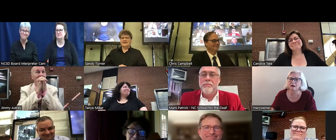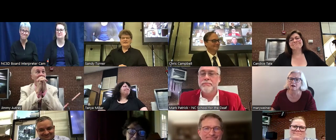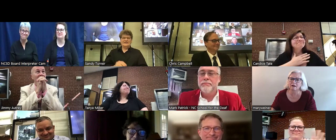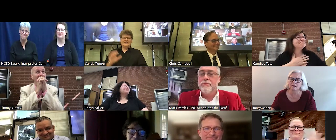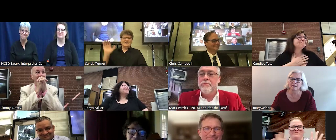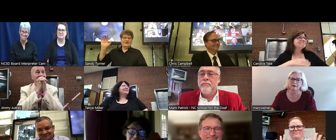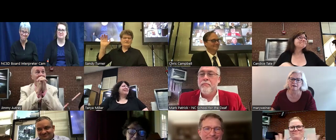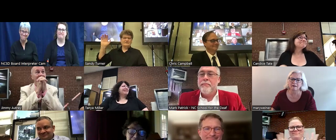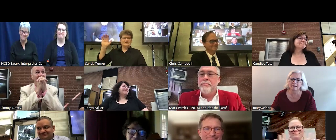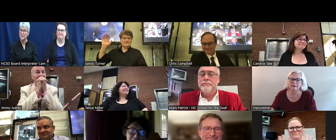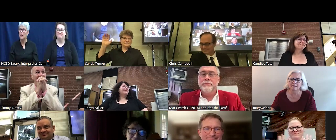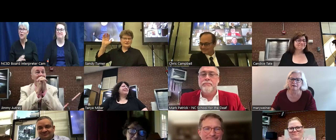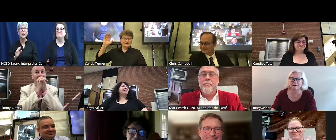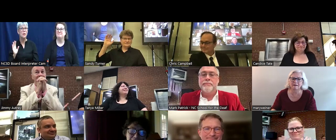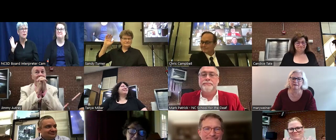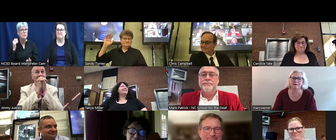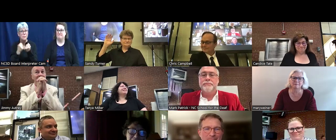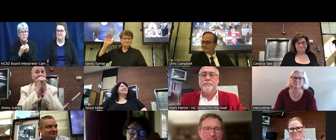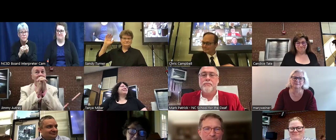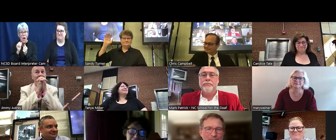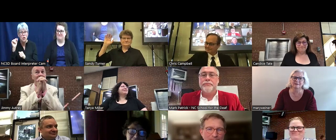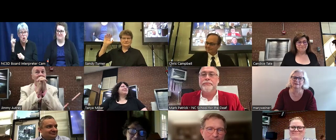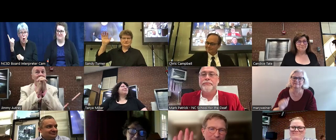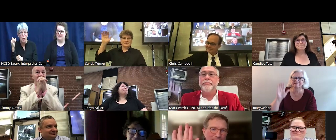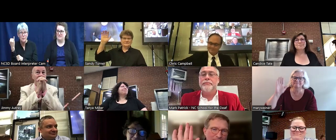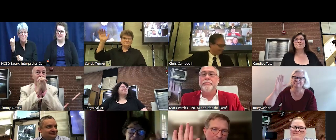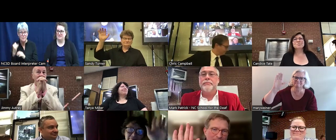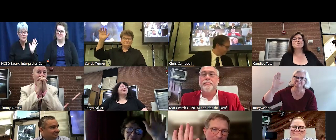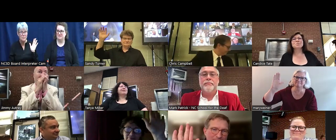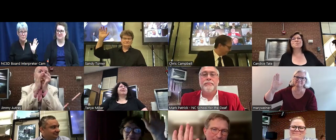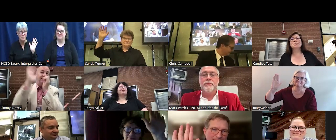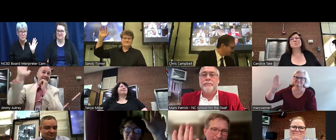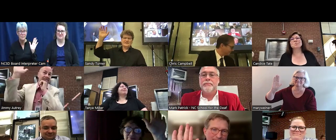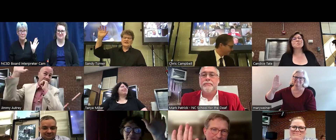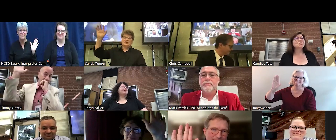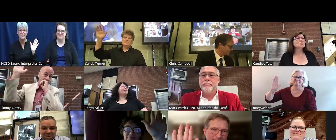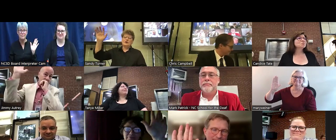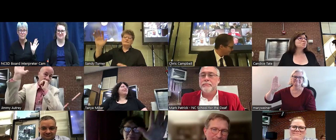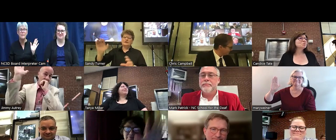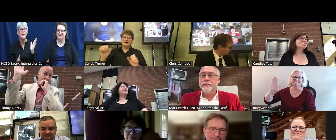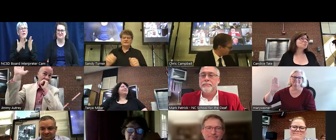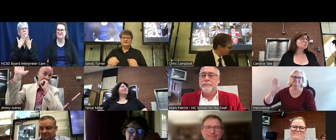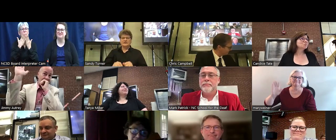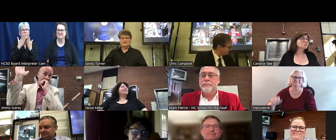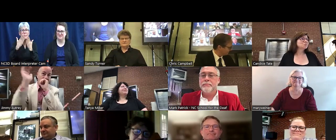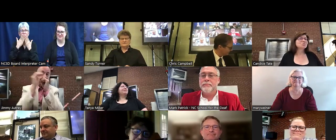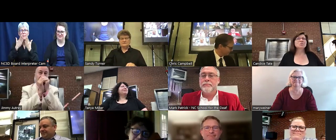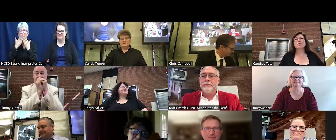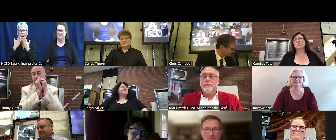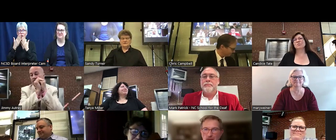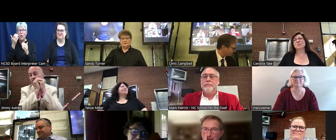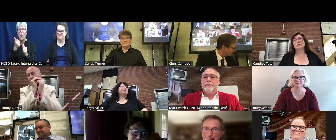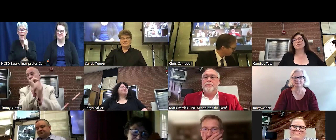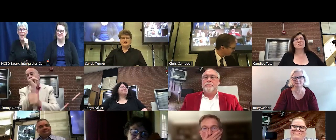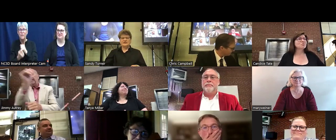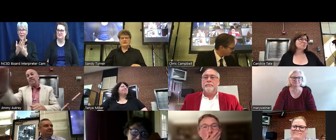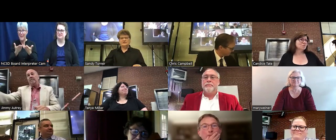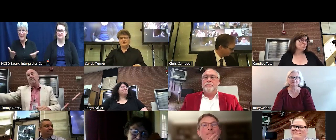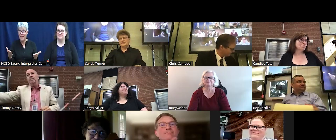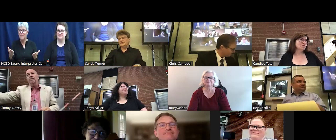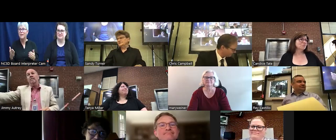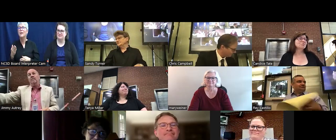Okay, all in favor of adjournment? Raise your hand. Thank you all for everything. We're just